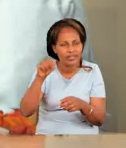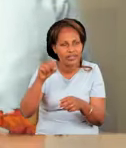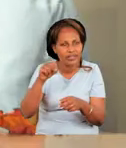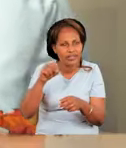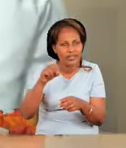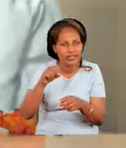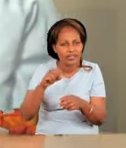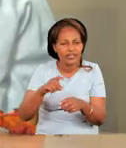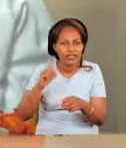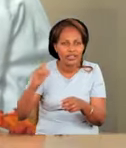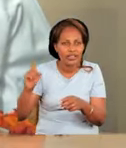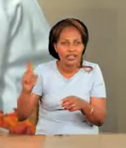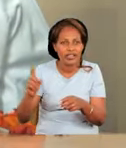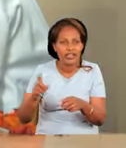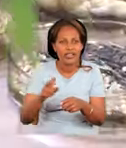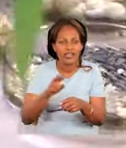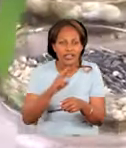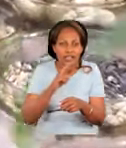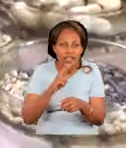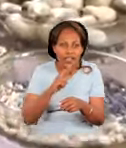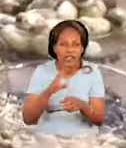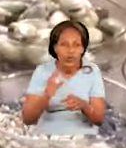they are called veins.